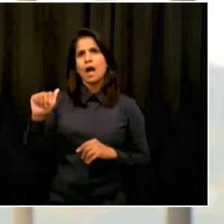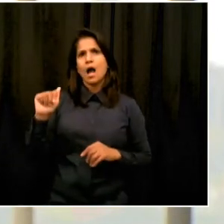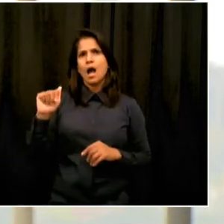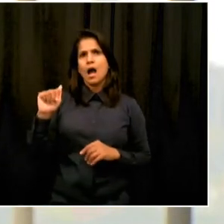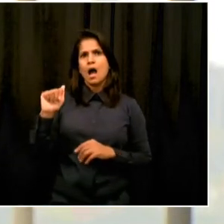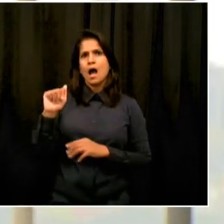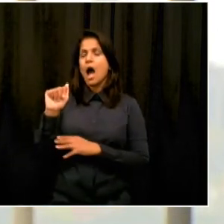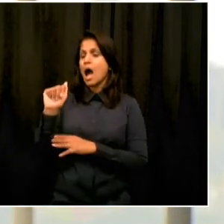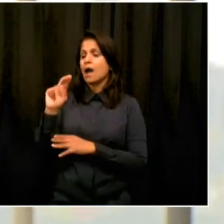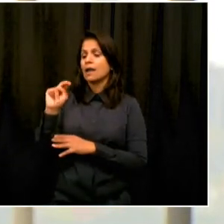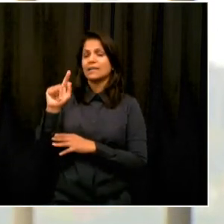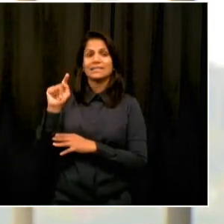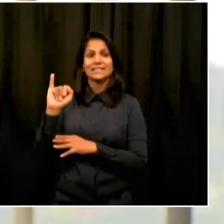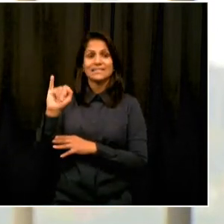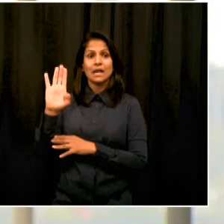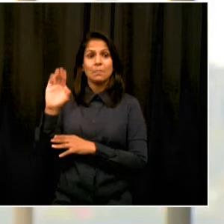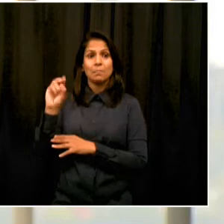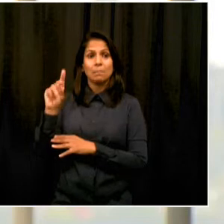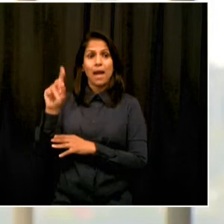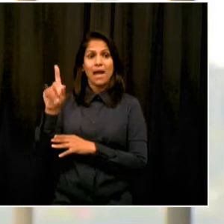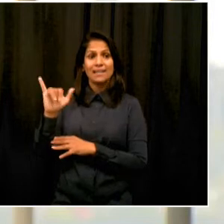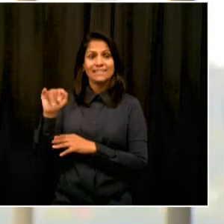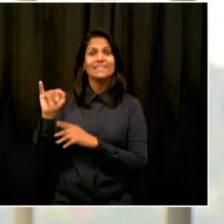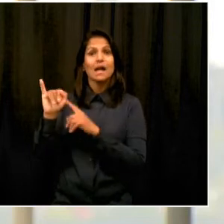again for the coronavirus?